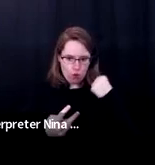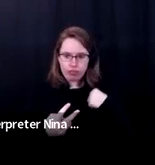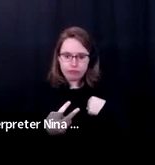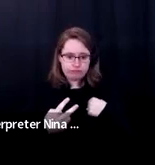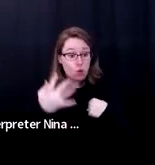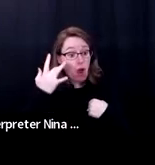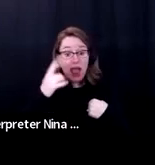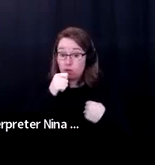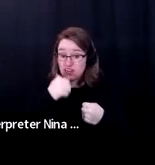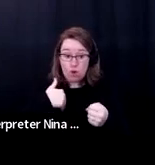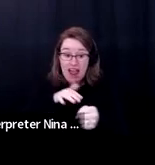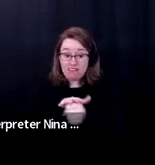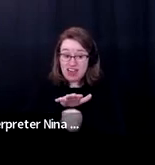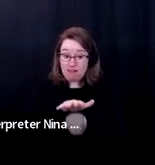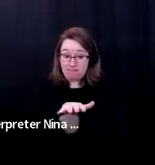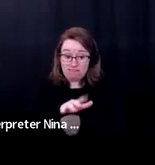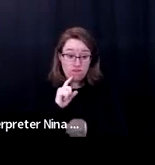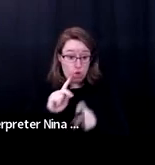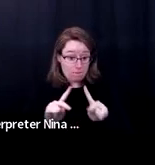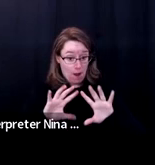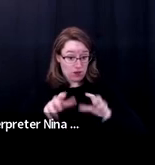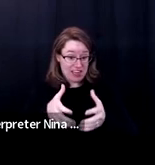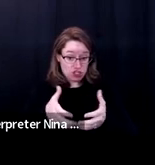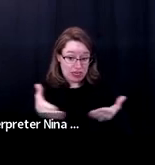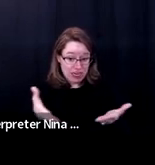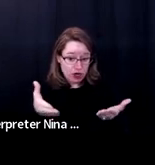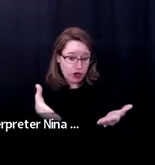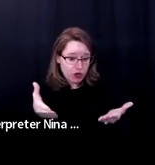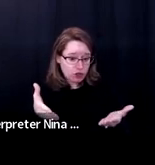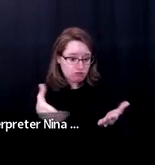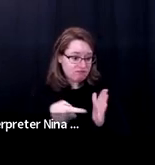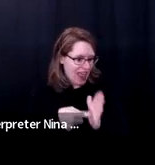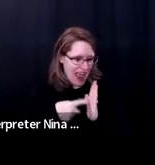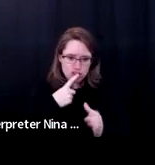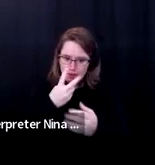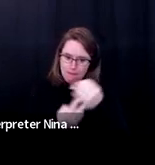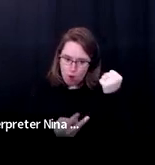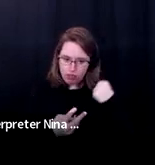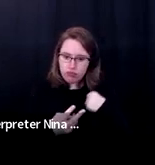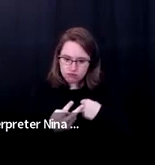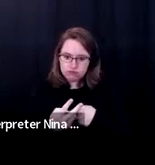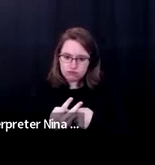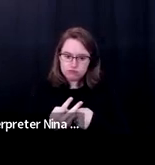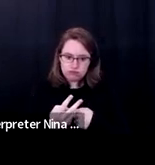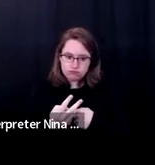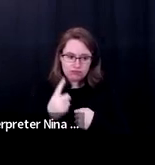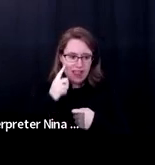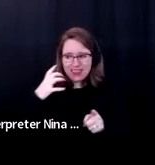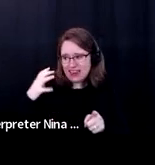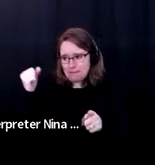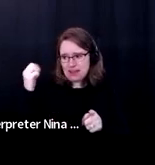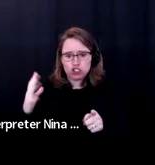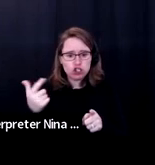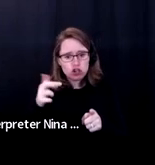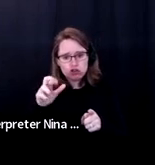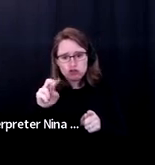enough from a population basis here. So it has to be both. And I think Commissioner Grovier,